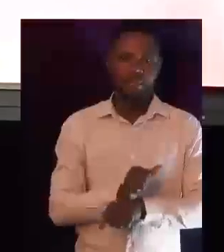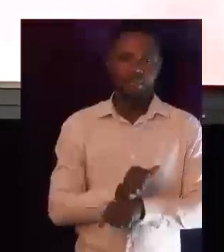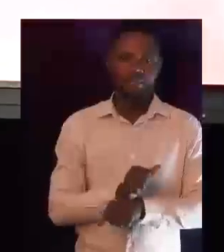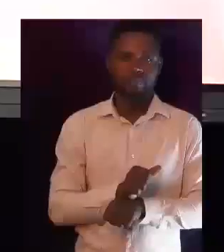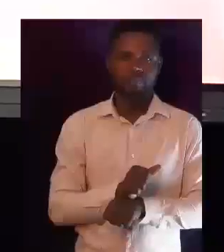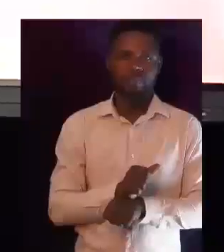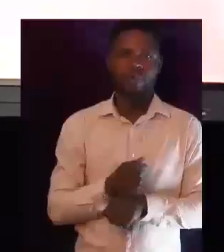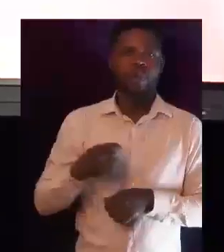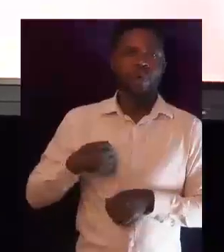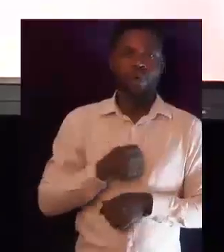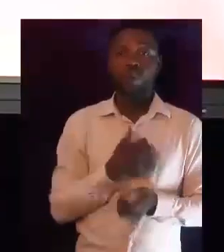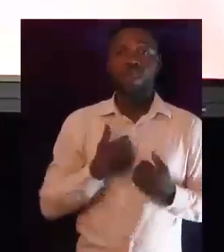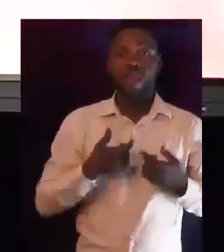assignment.